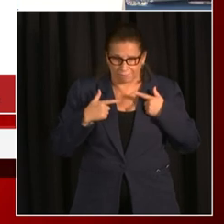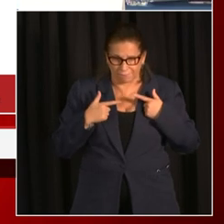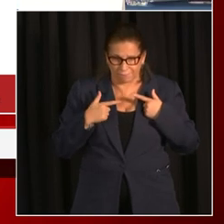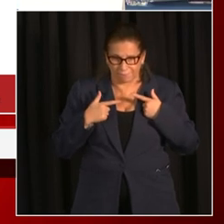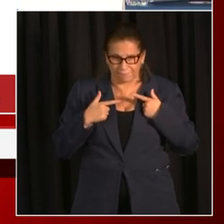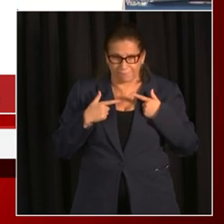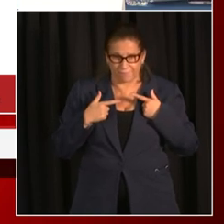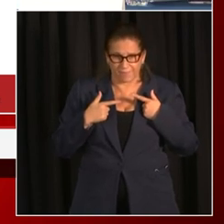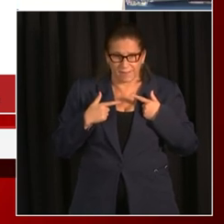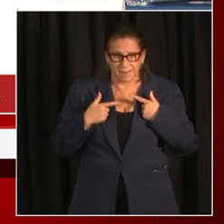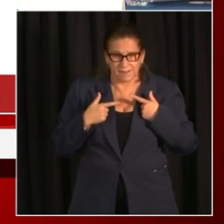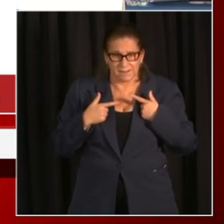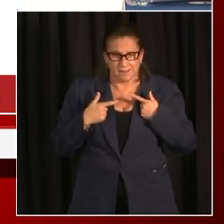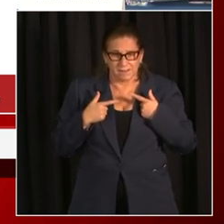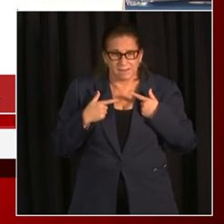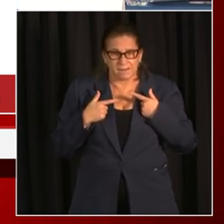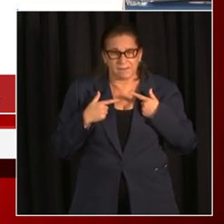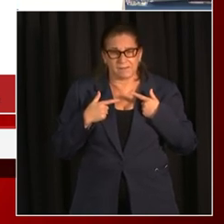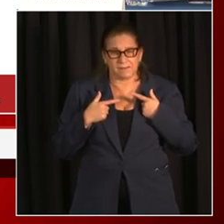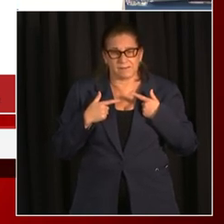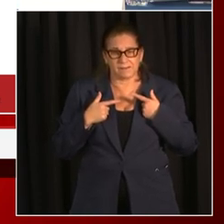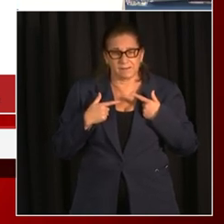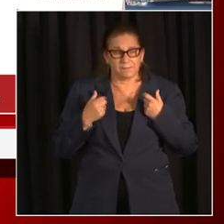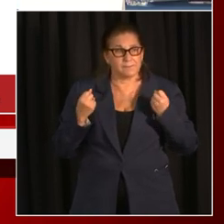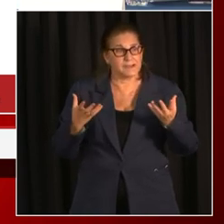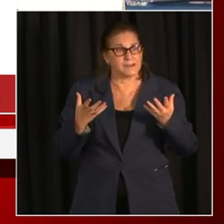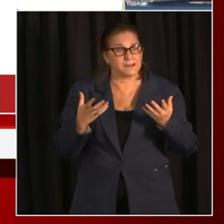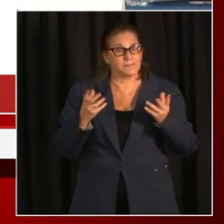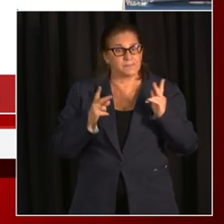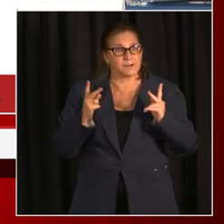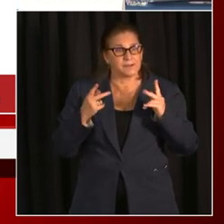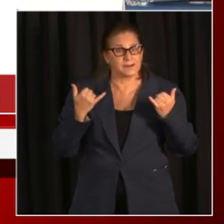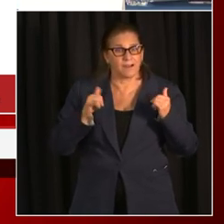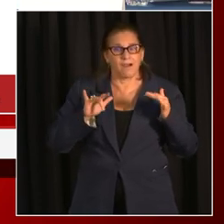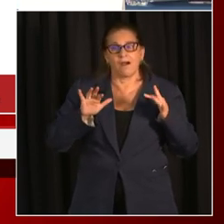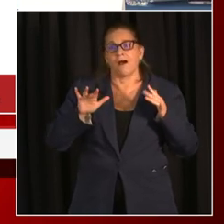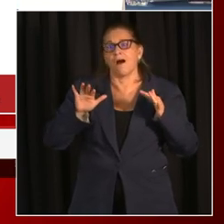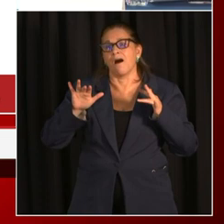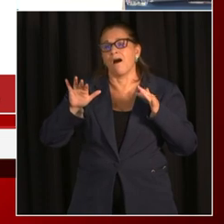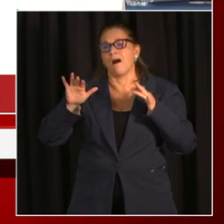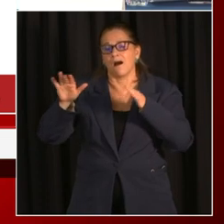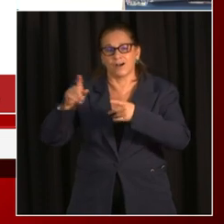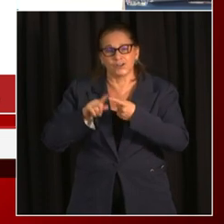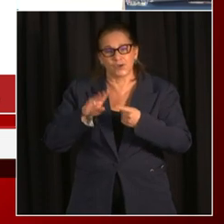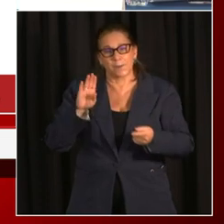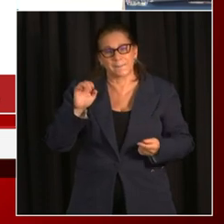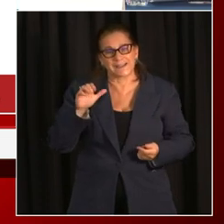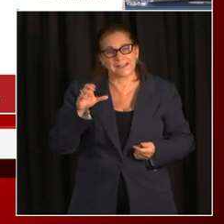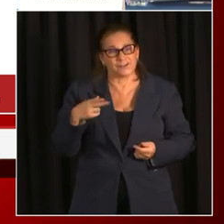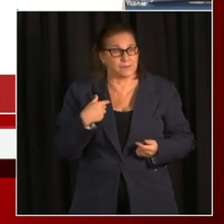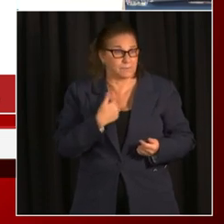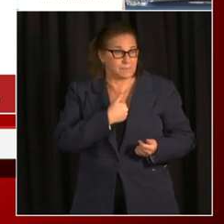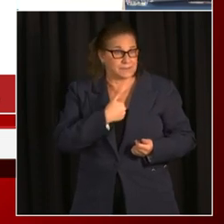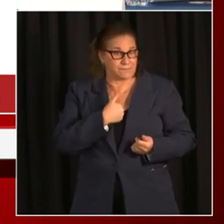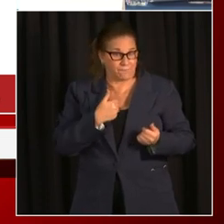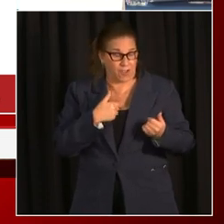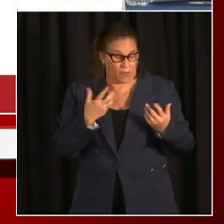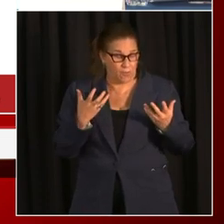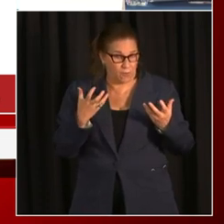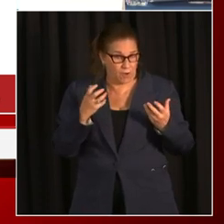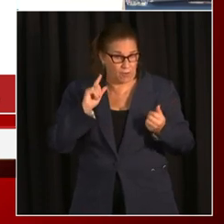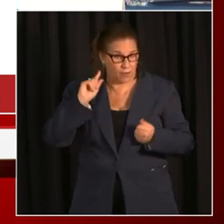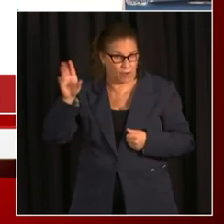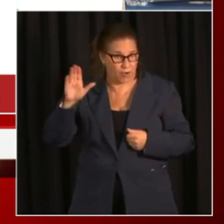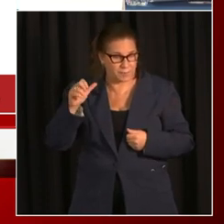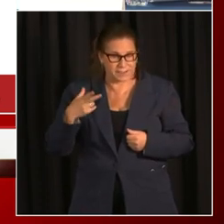the calendar says that we should all be going to our favorite beaches right now, myself included. But these are the things